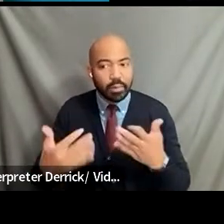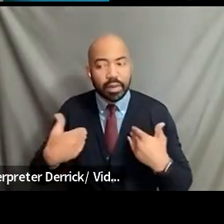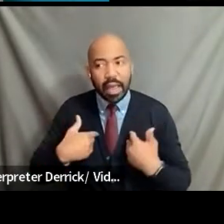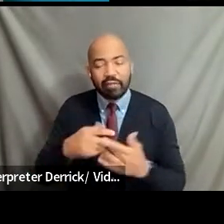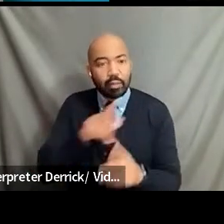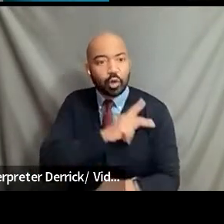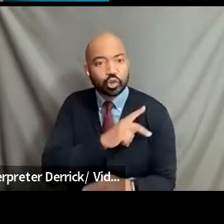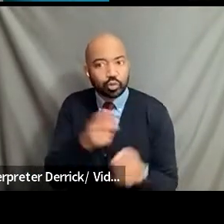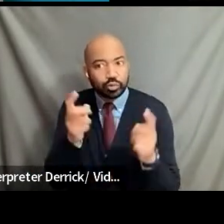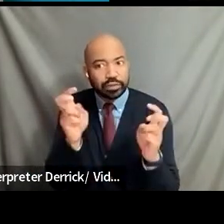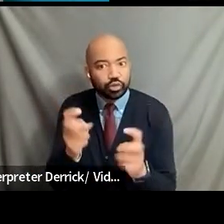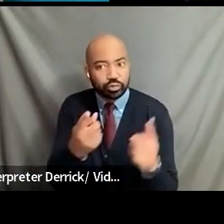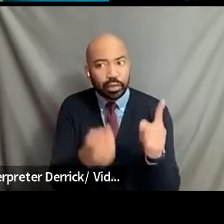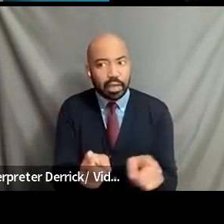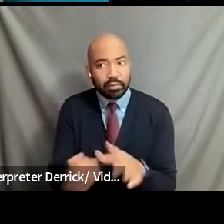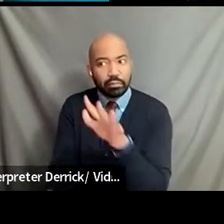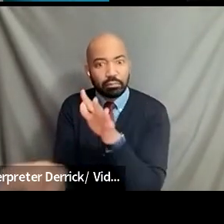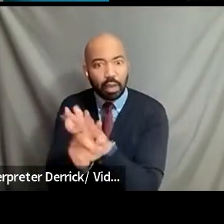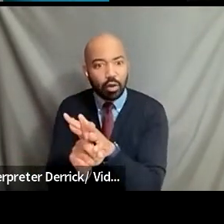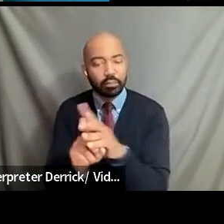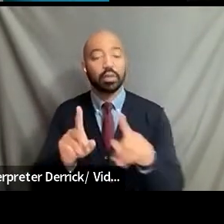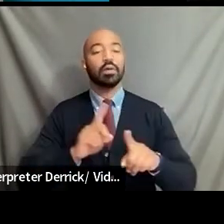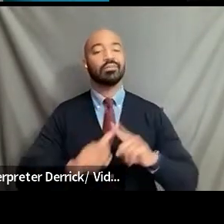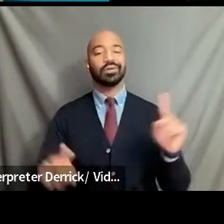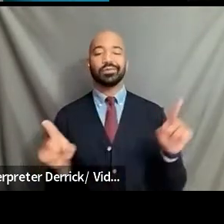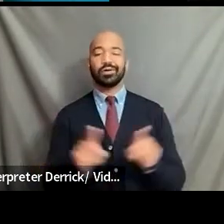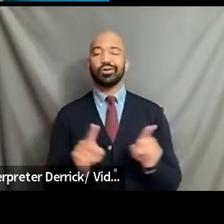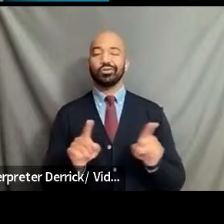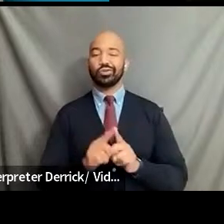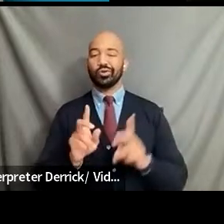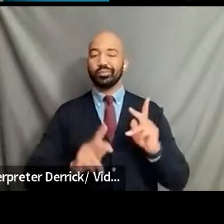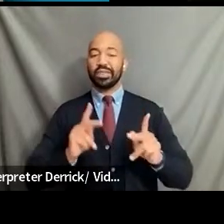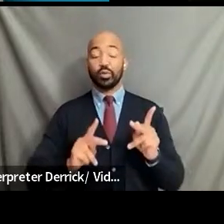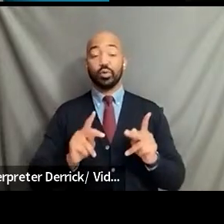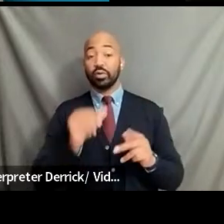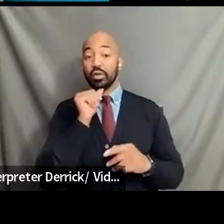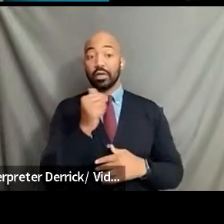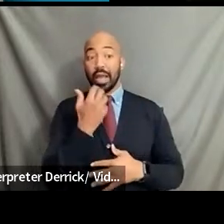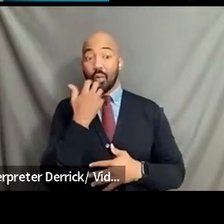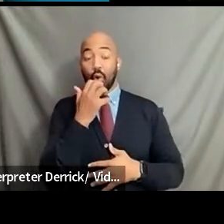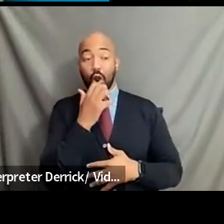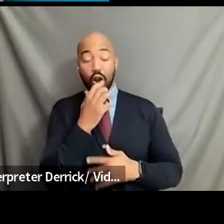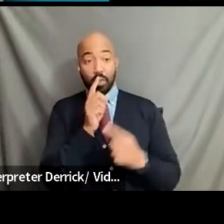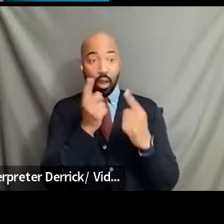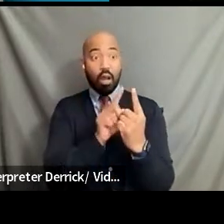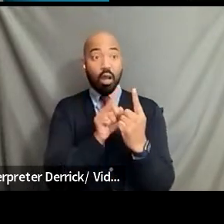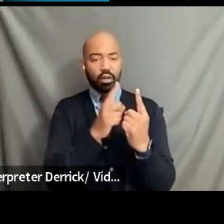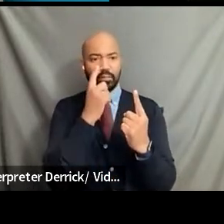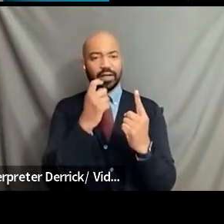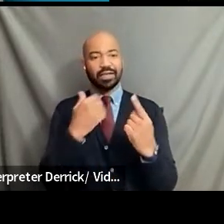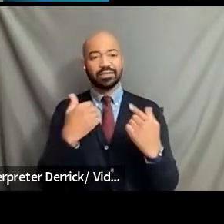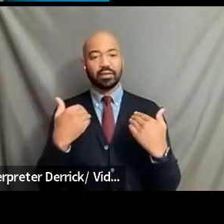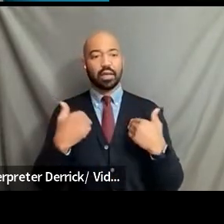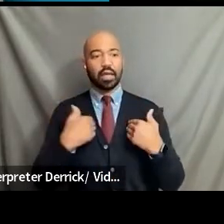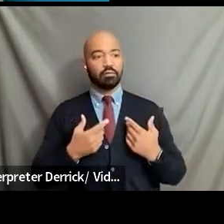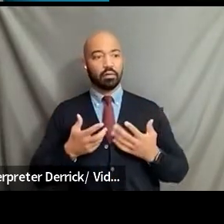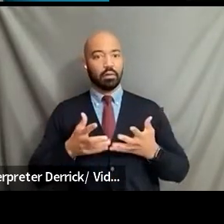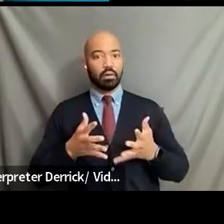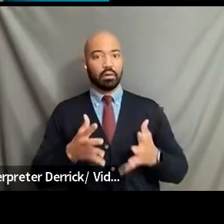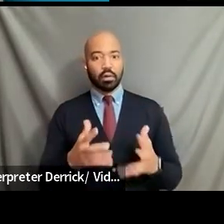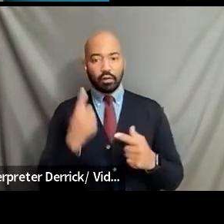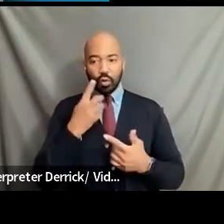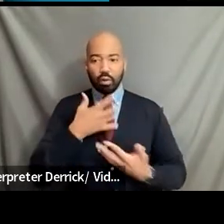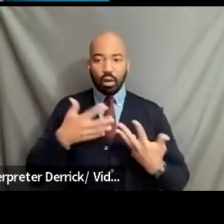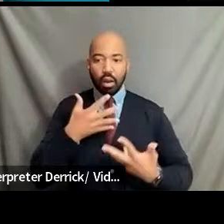Right? But also know that sometimes people may not be as warm in person just because they have that kind of social anxiety. Don't be afraid